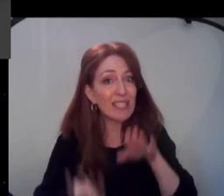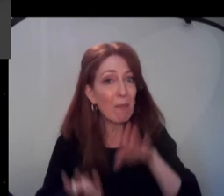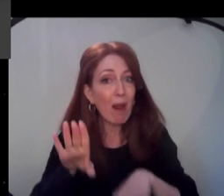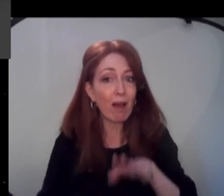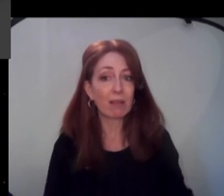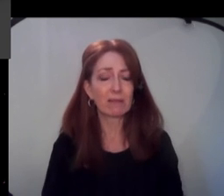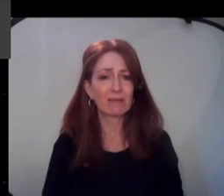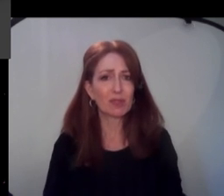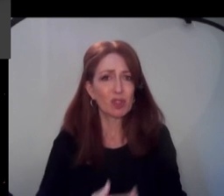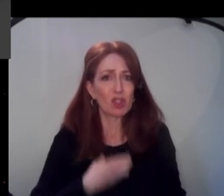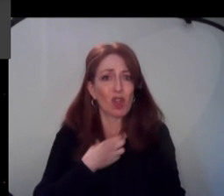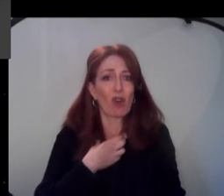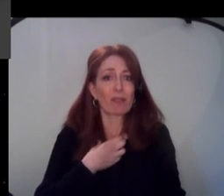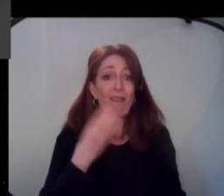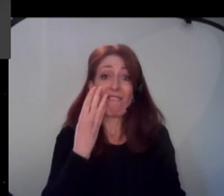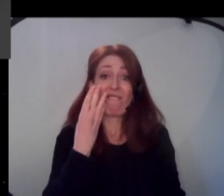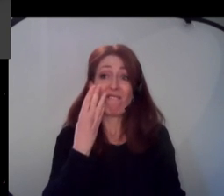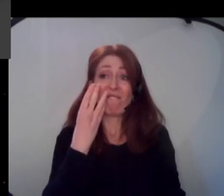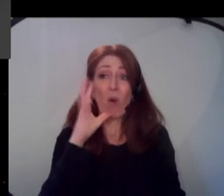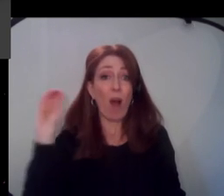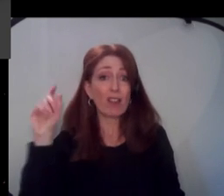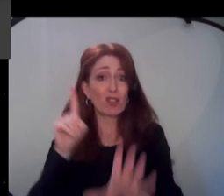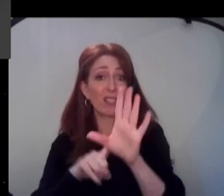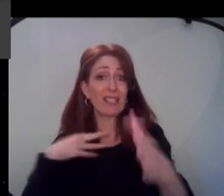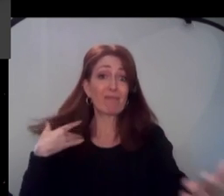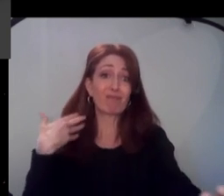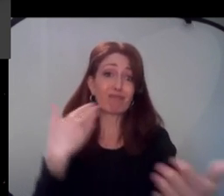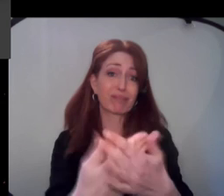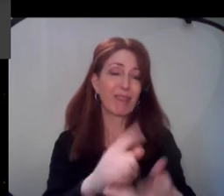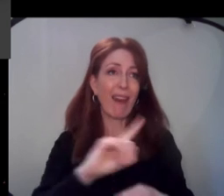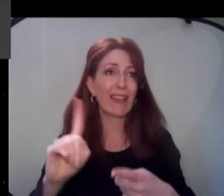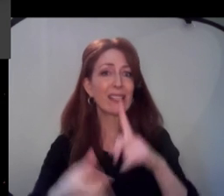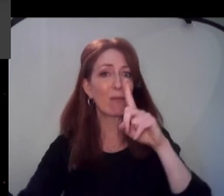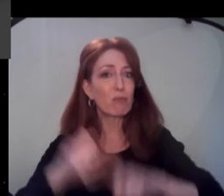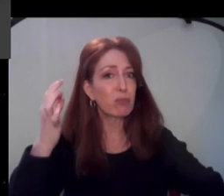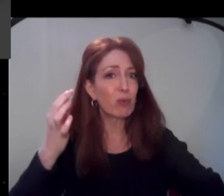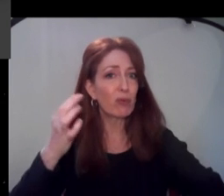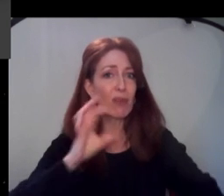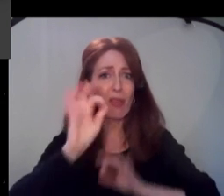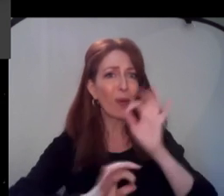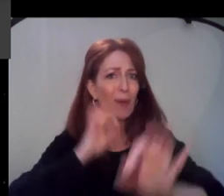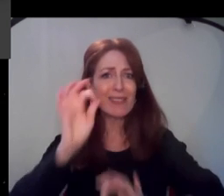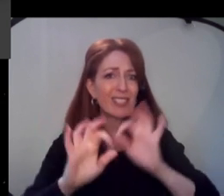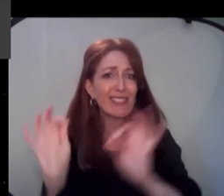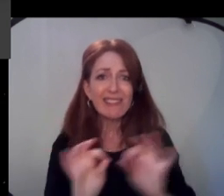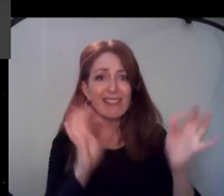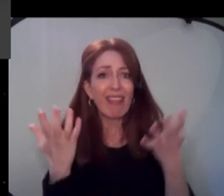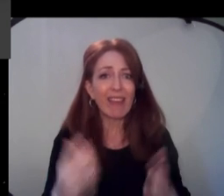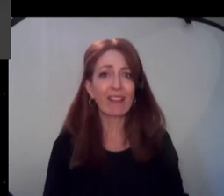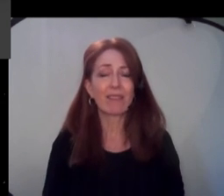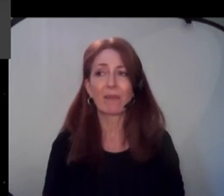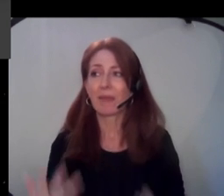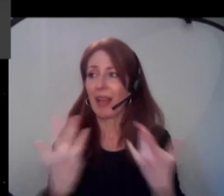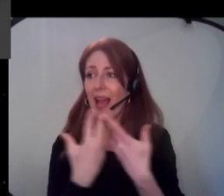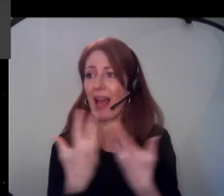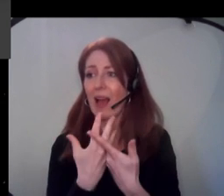that 400 years on, we haven't made, you know, progress on those questions in how